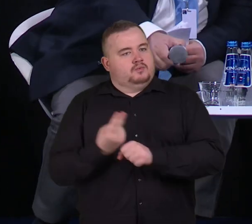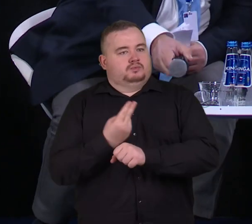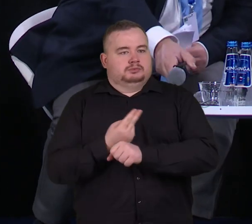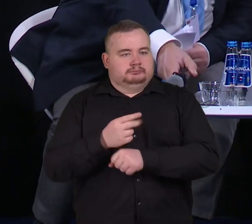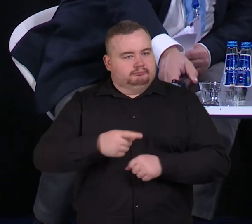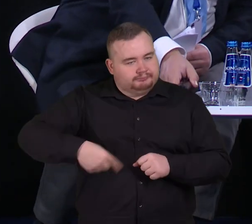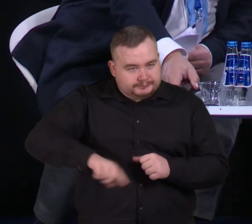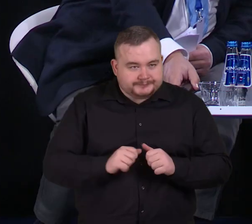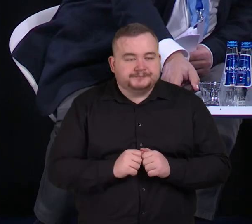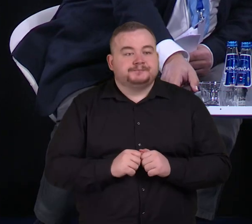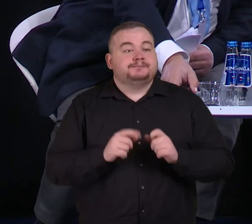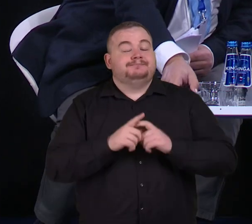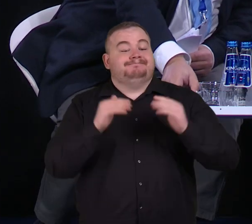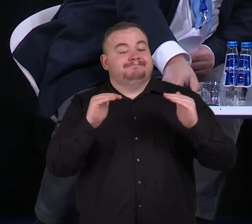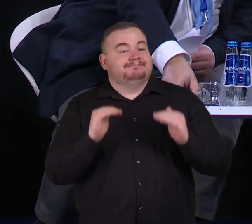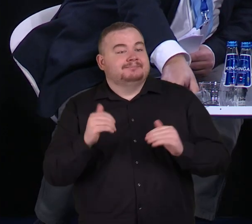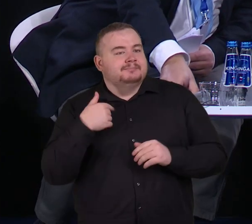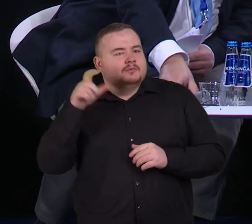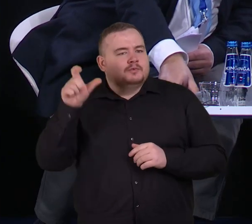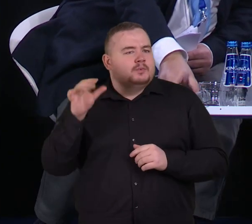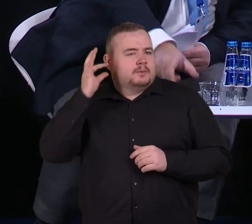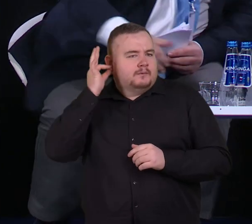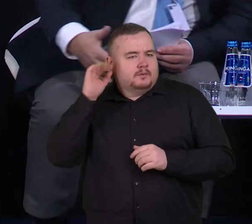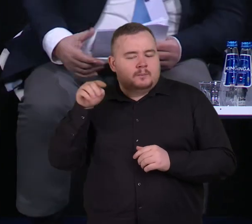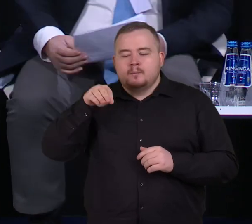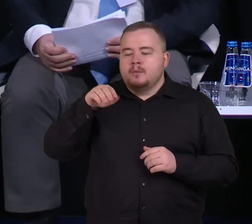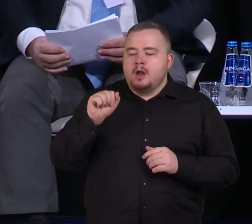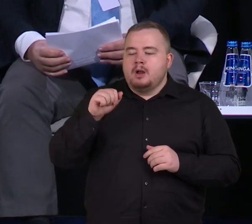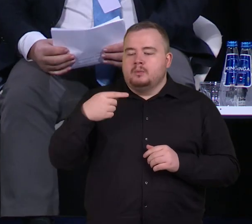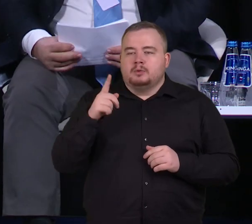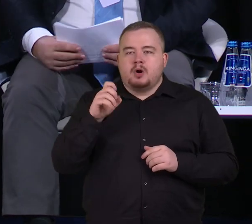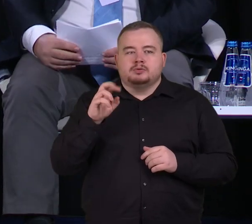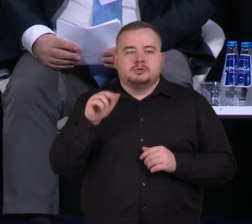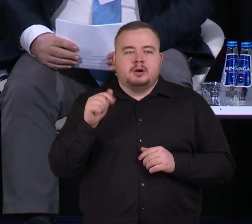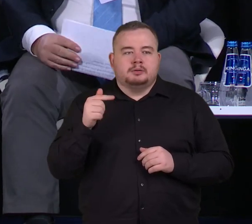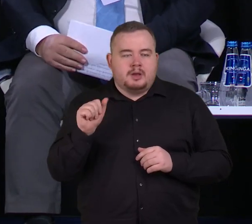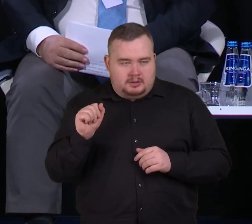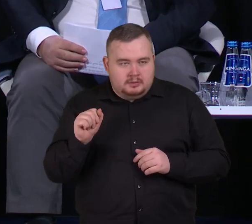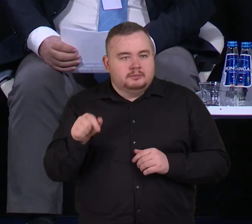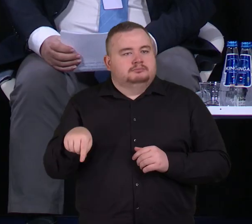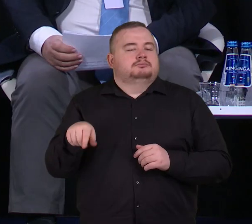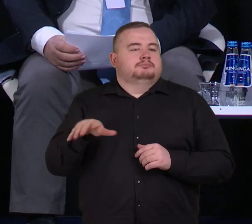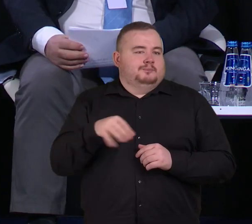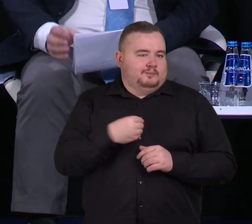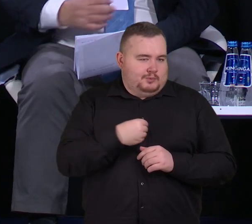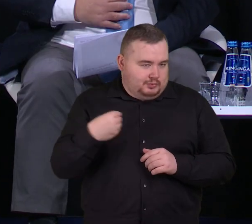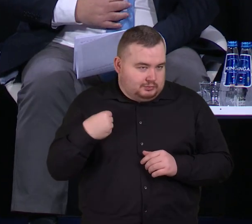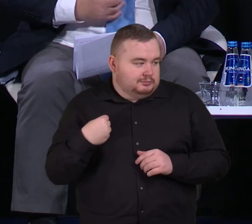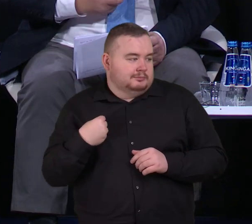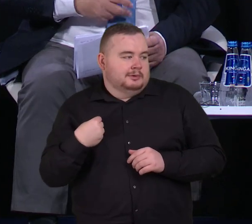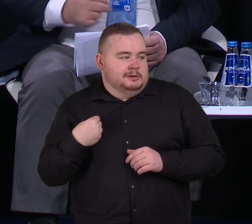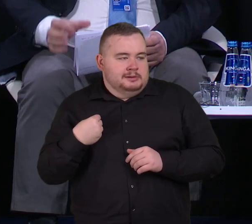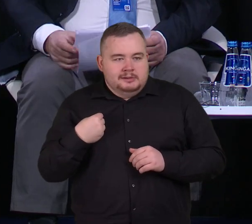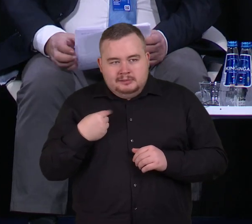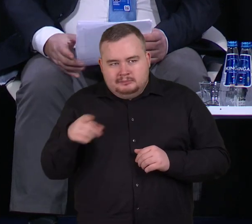Poland has also one unusual program, which is addressed to 5